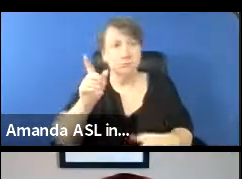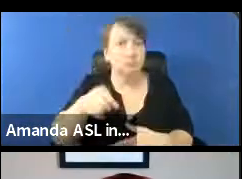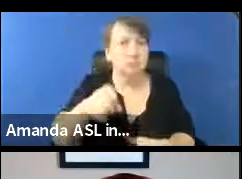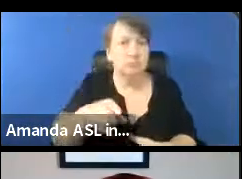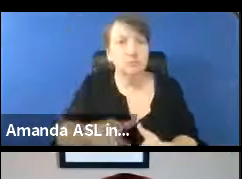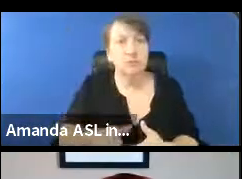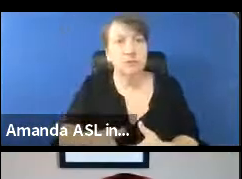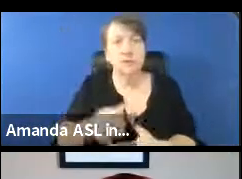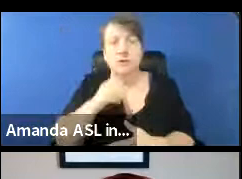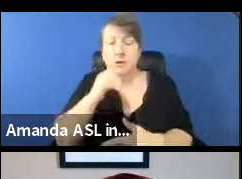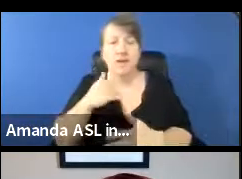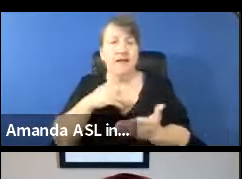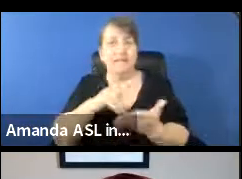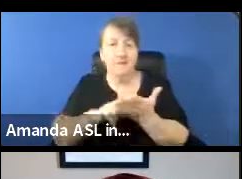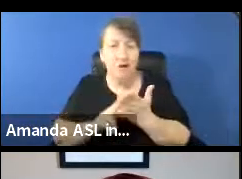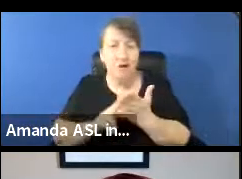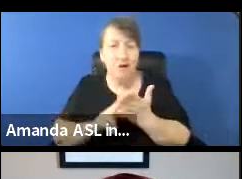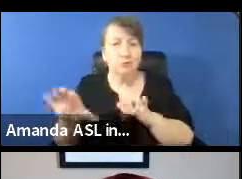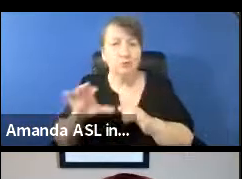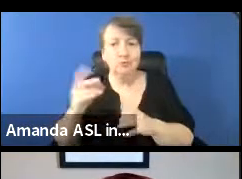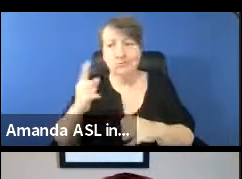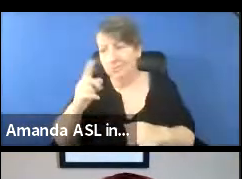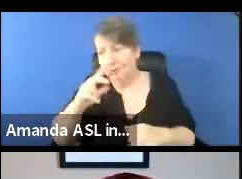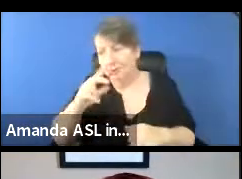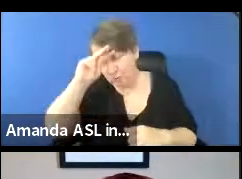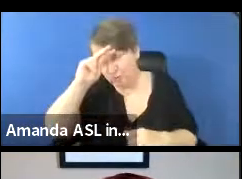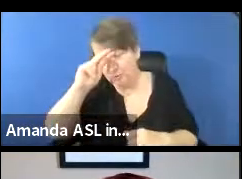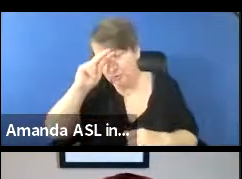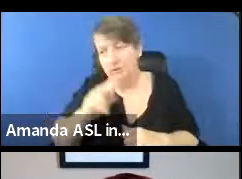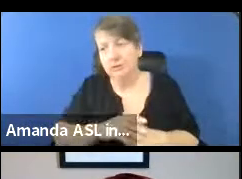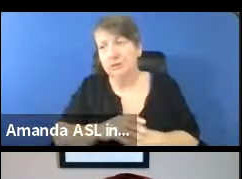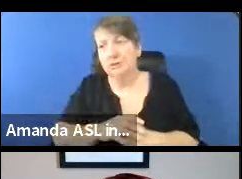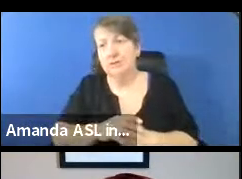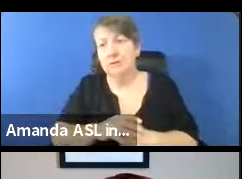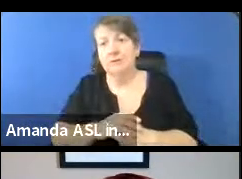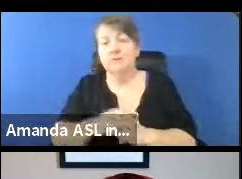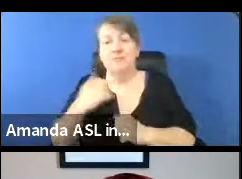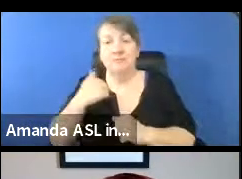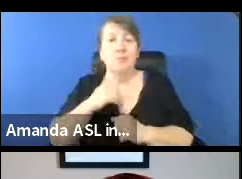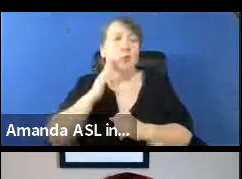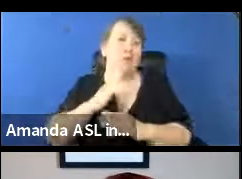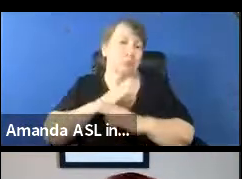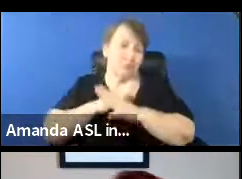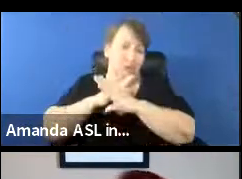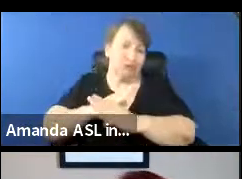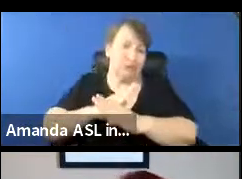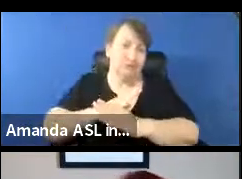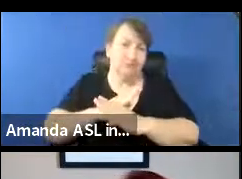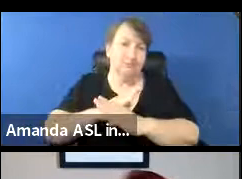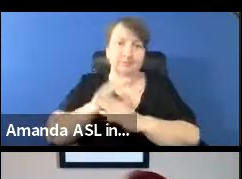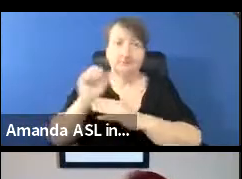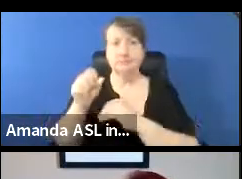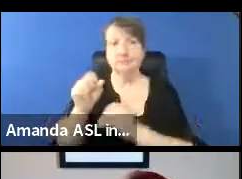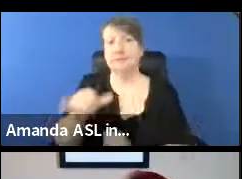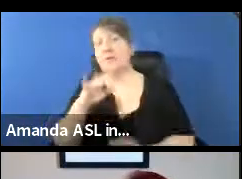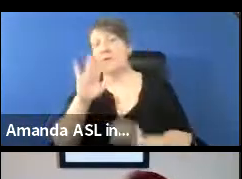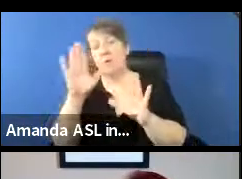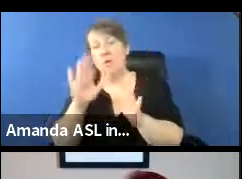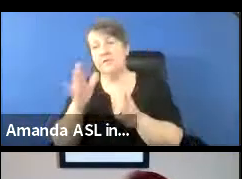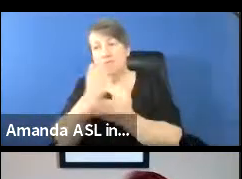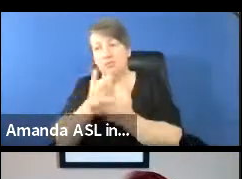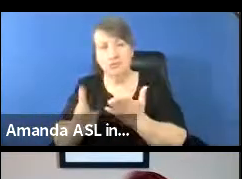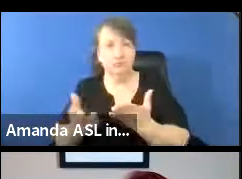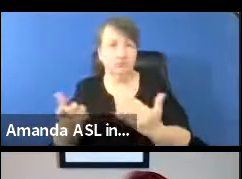have a contractor doing stupid things. So we will protect this this wonderful resource that